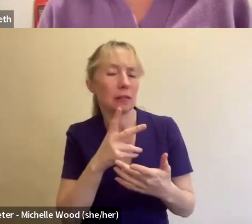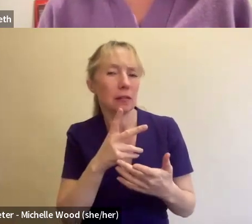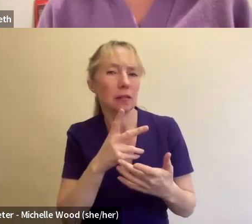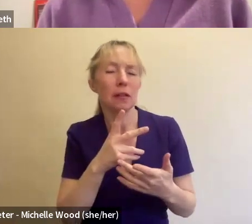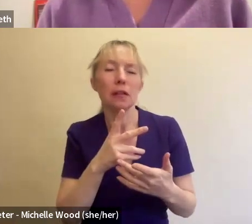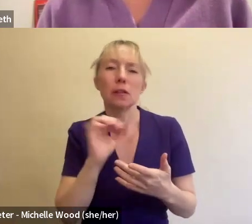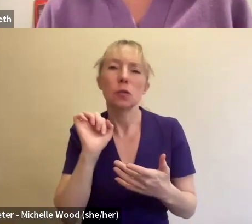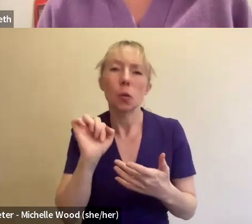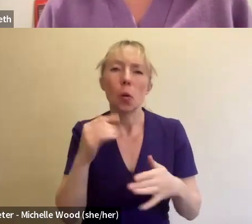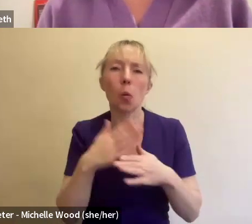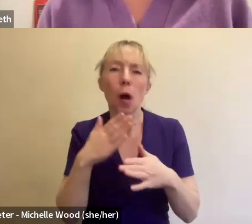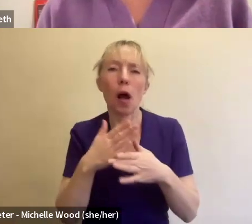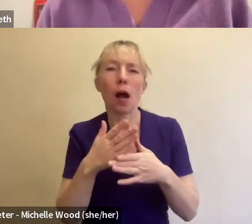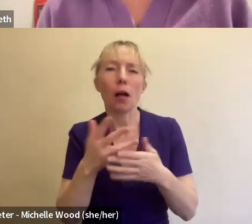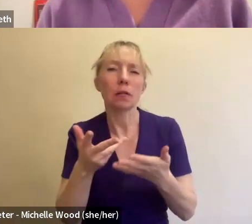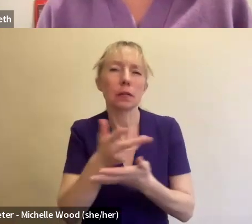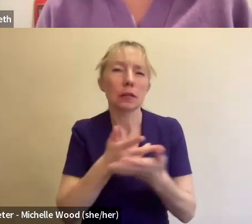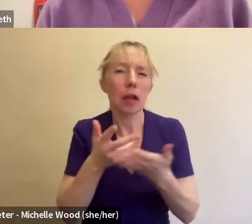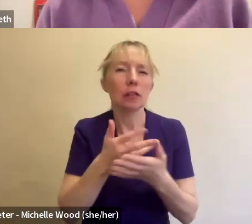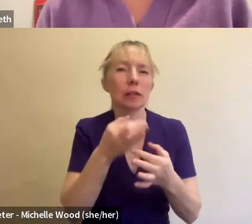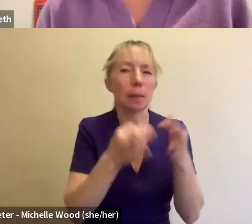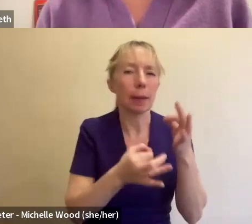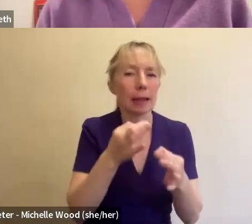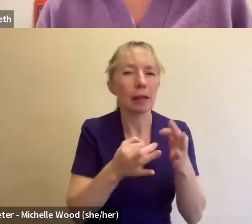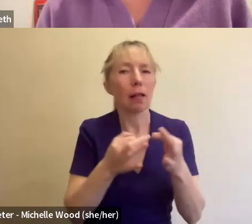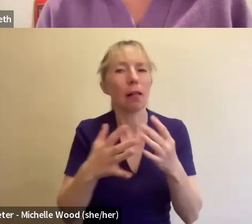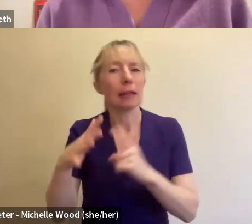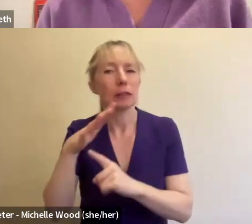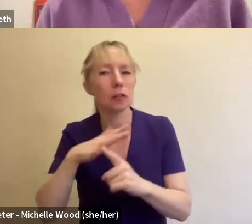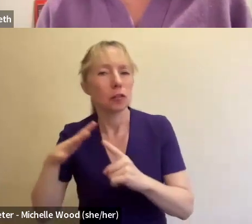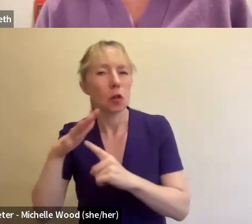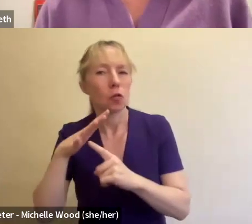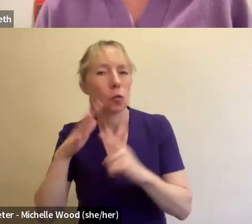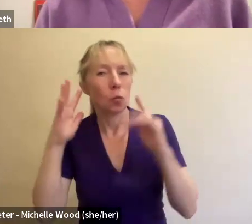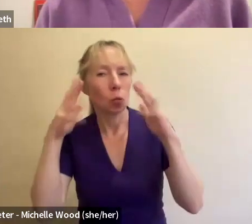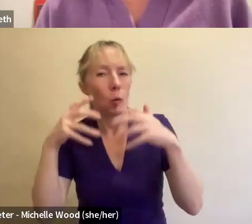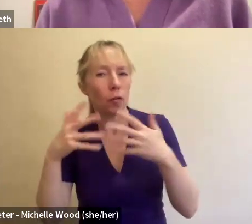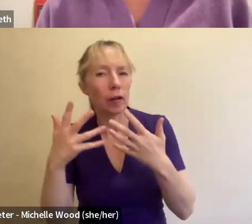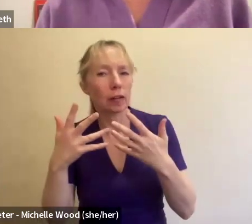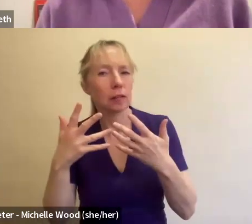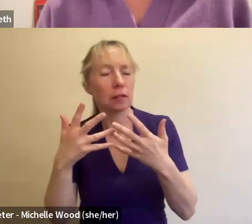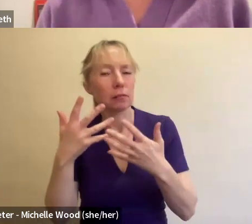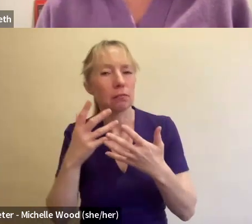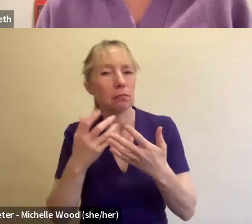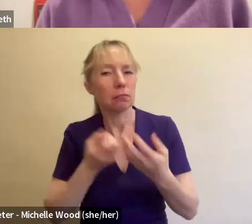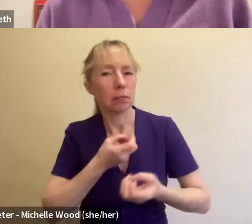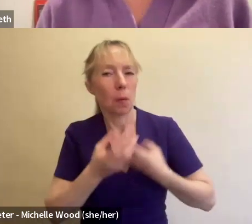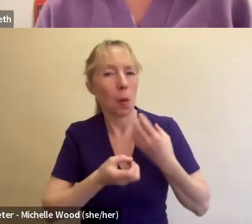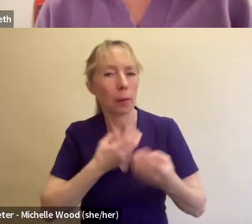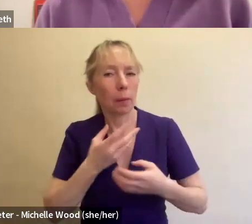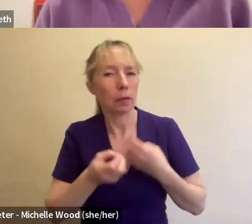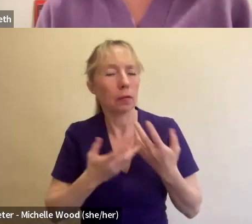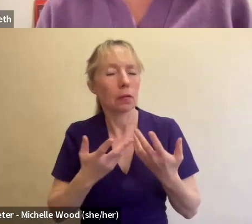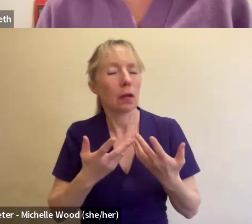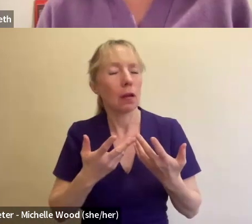to political and social concerns in the poems that you're translating. And I was wondering what,